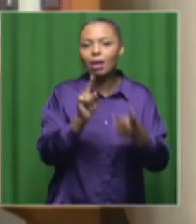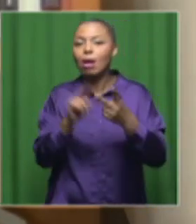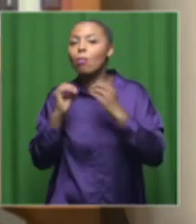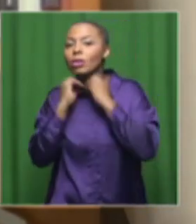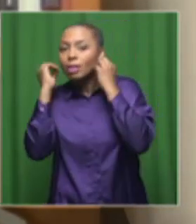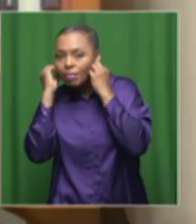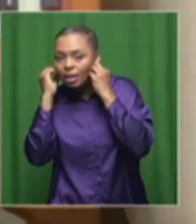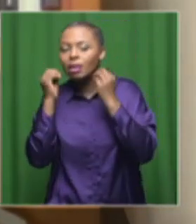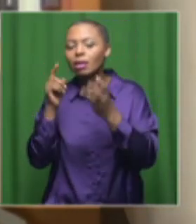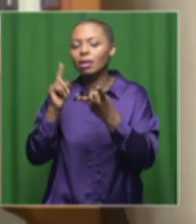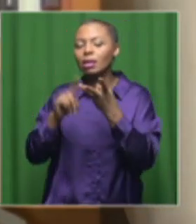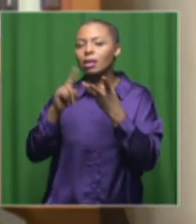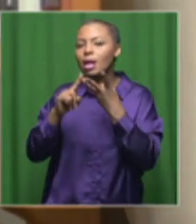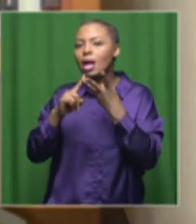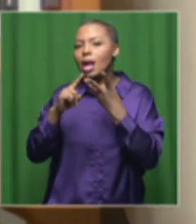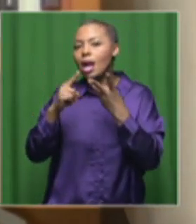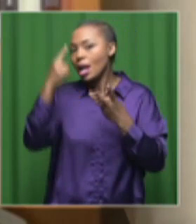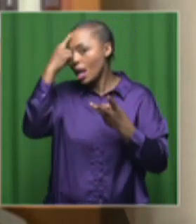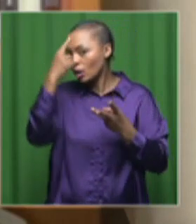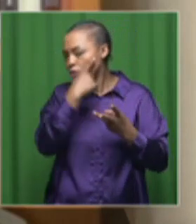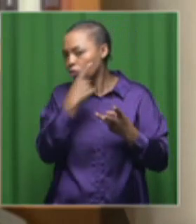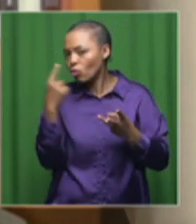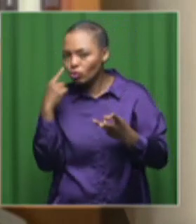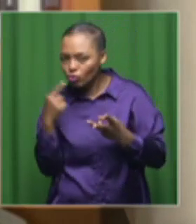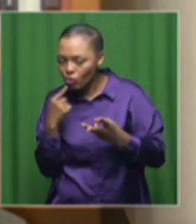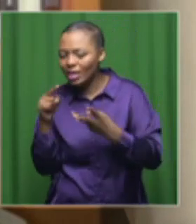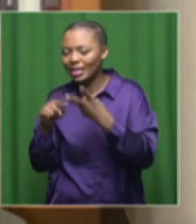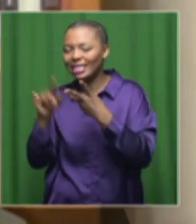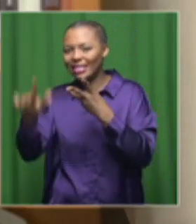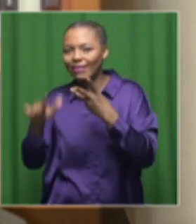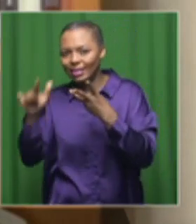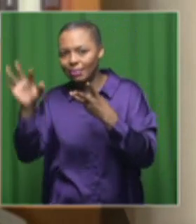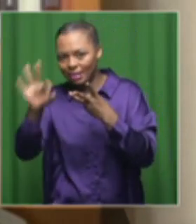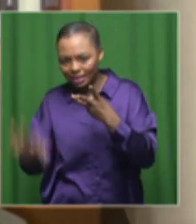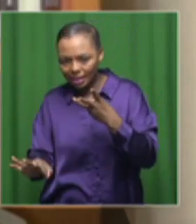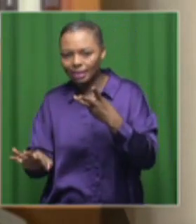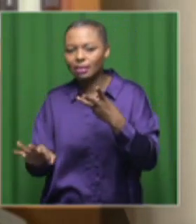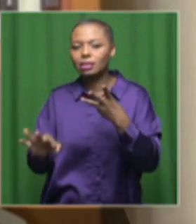Mozambique and Lesotho. Lesotho's so 17% and